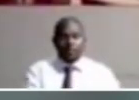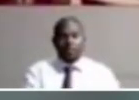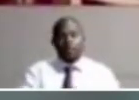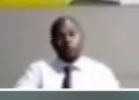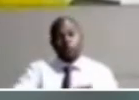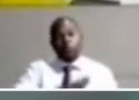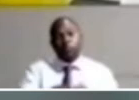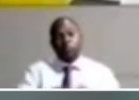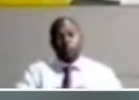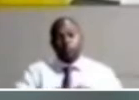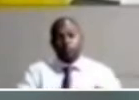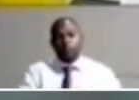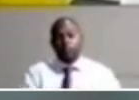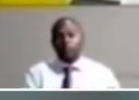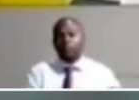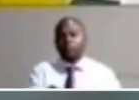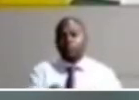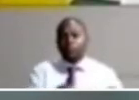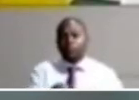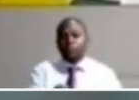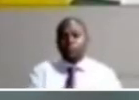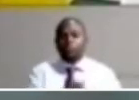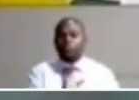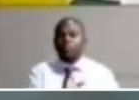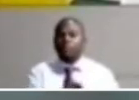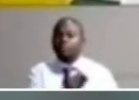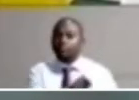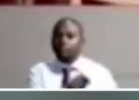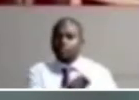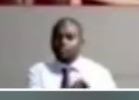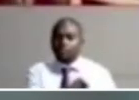anti-corona fight